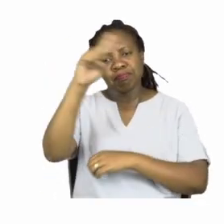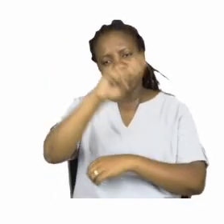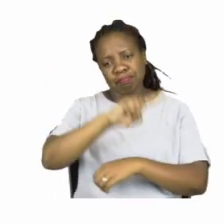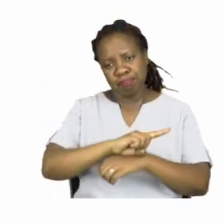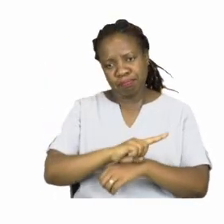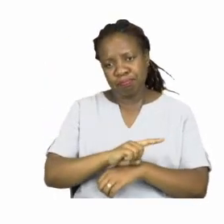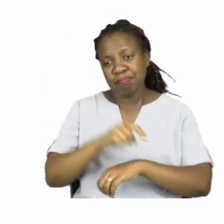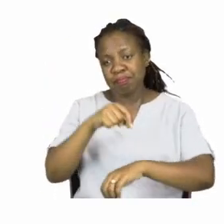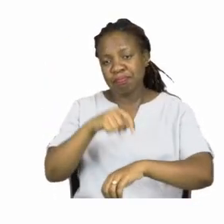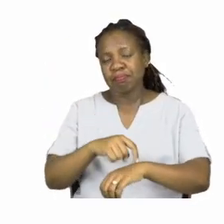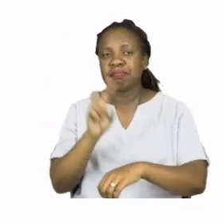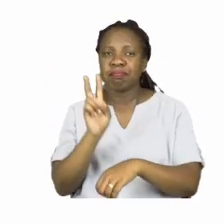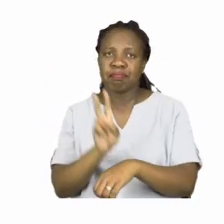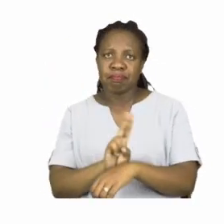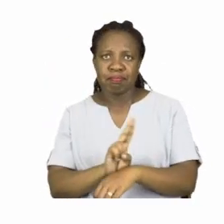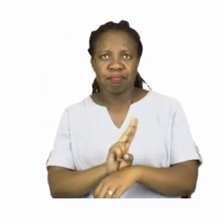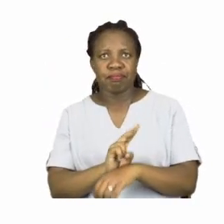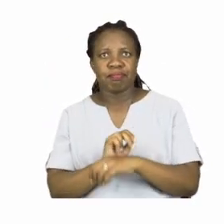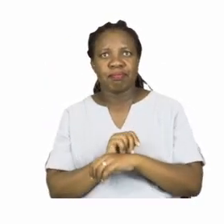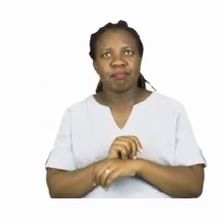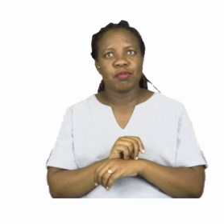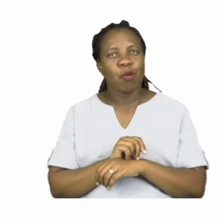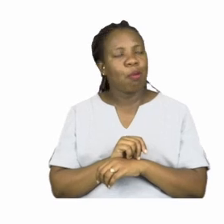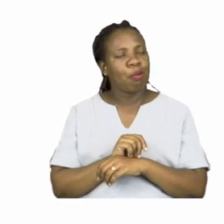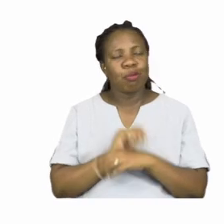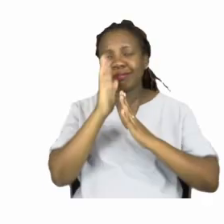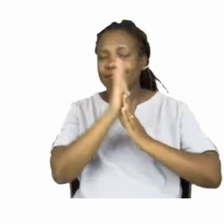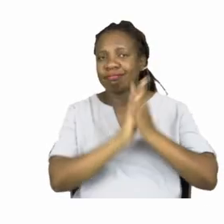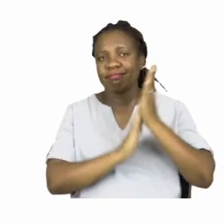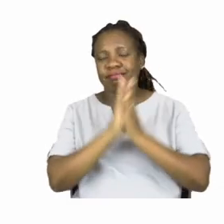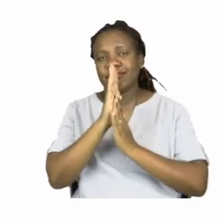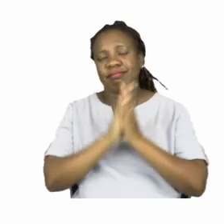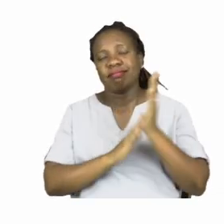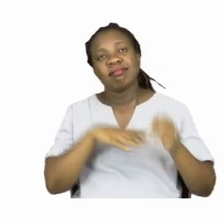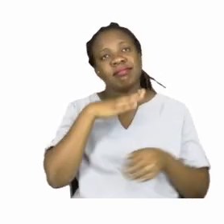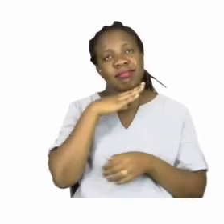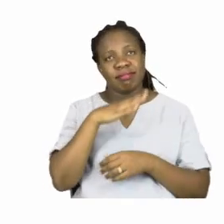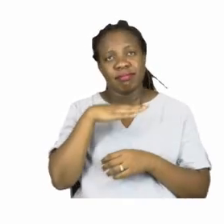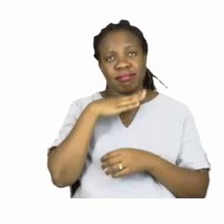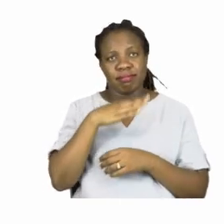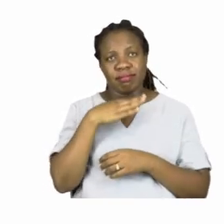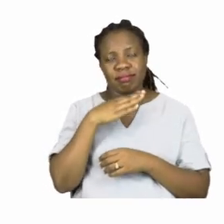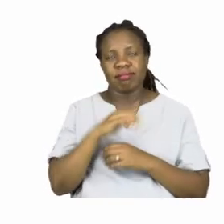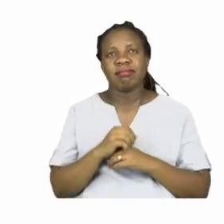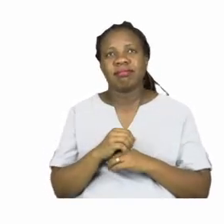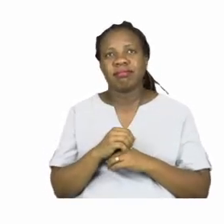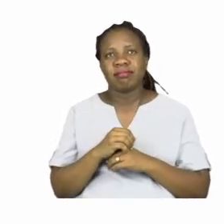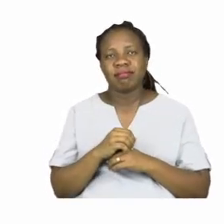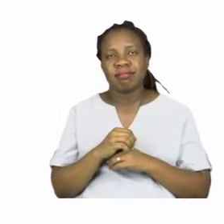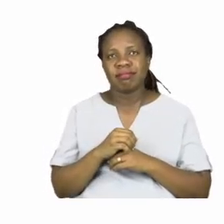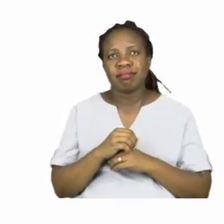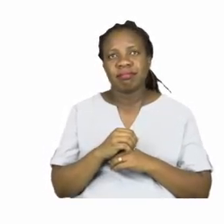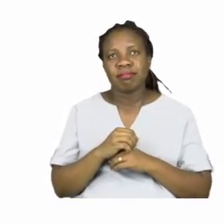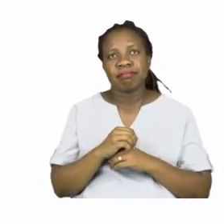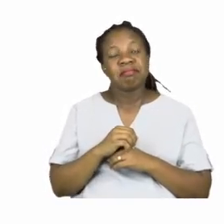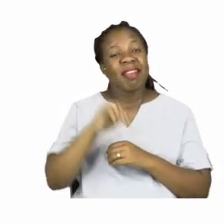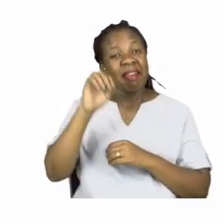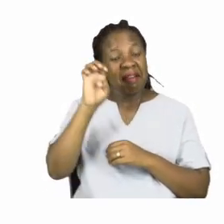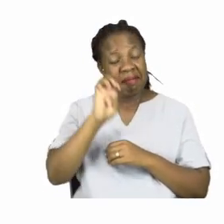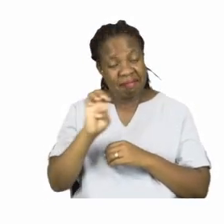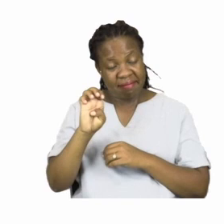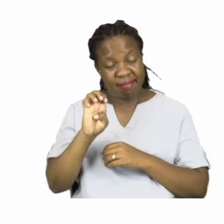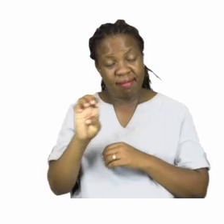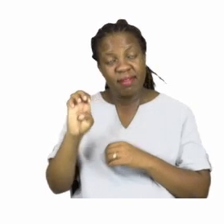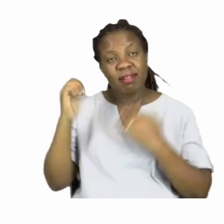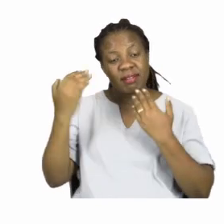Wow, what a very interesting story. I'm sure Emil is helping the